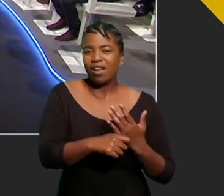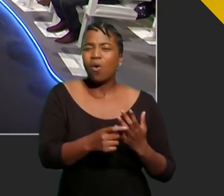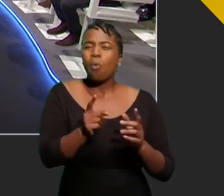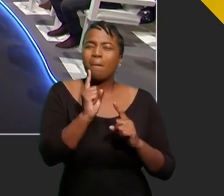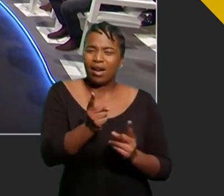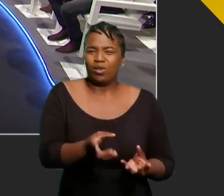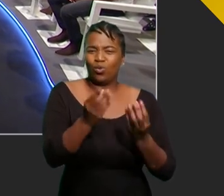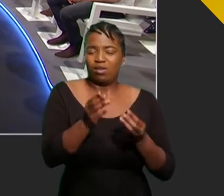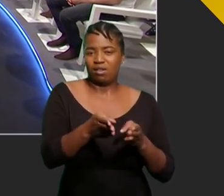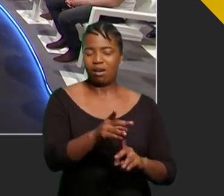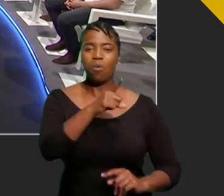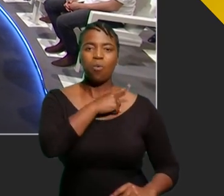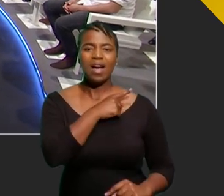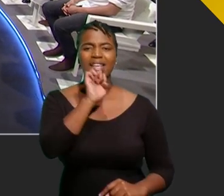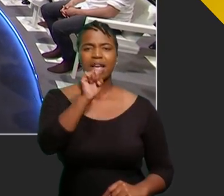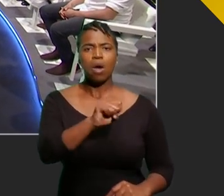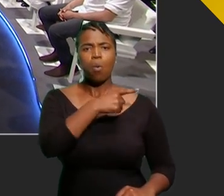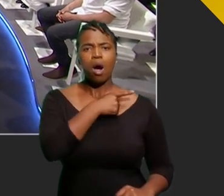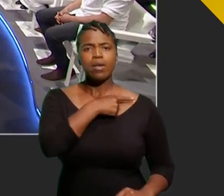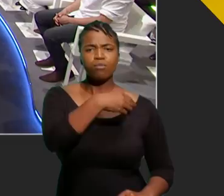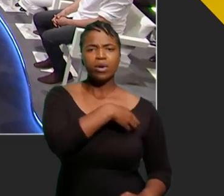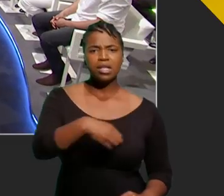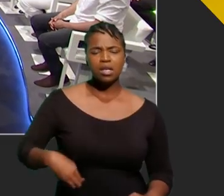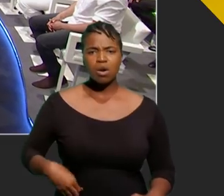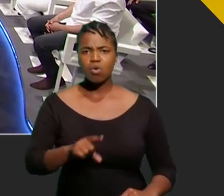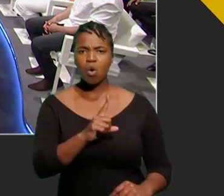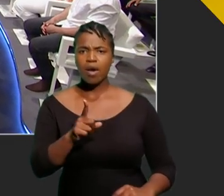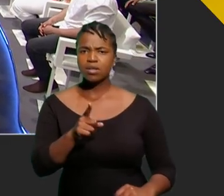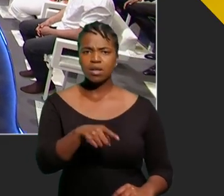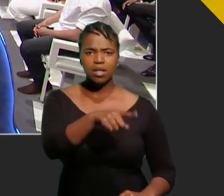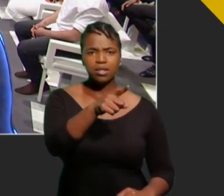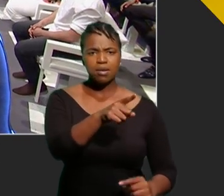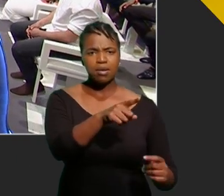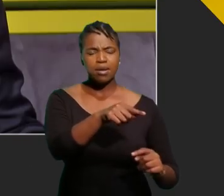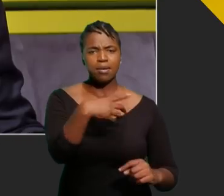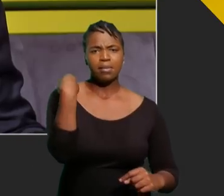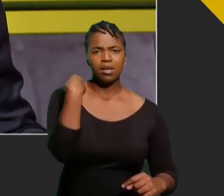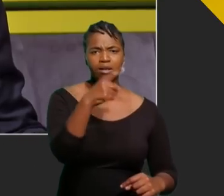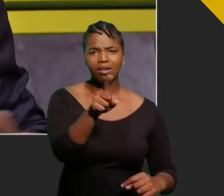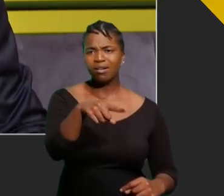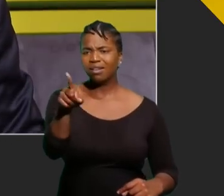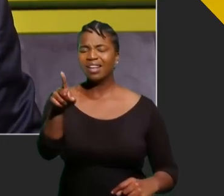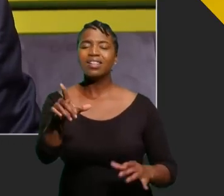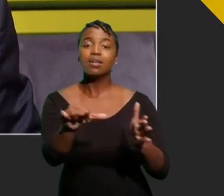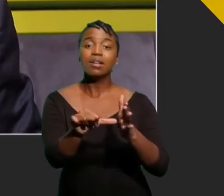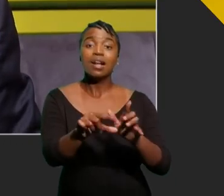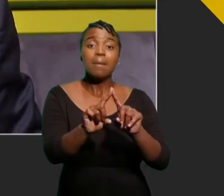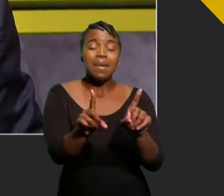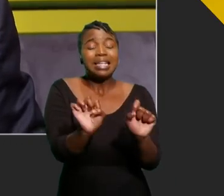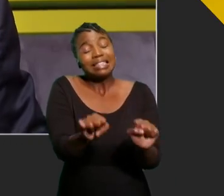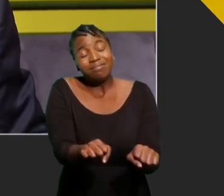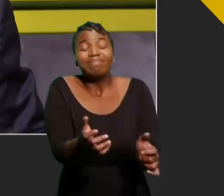because we can say, why is the president not acting against this minister or that minister? Yes, that's an important issue to be raised.